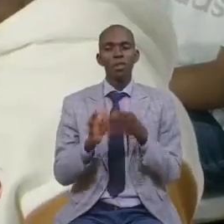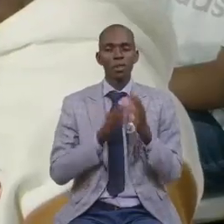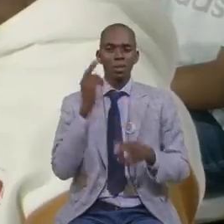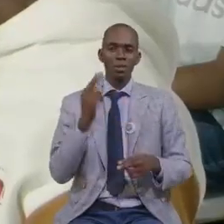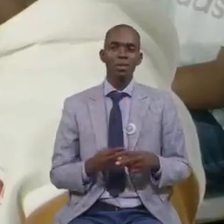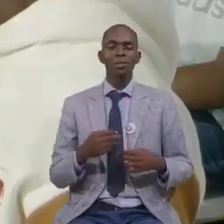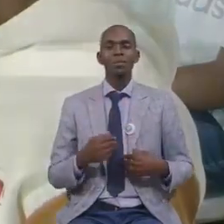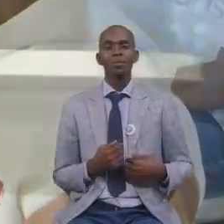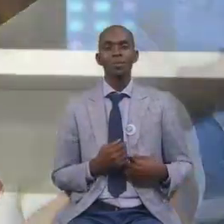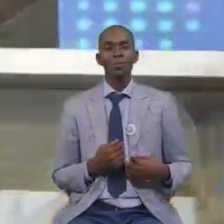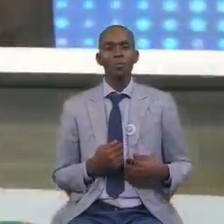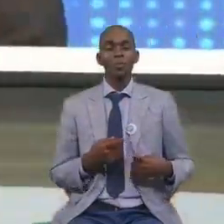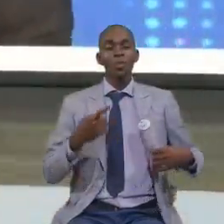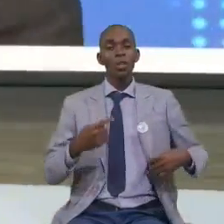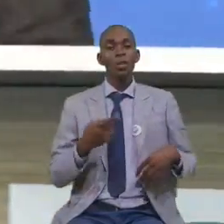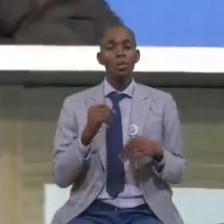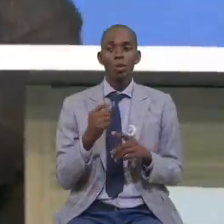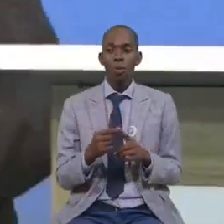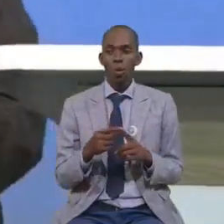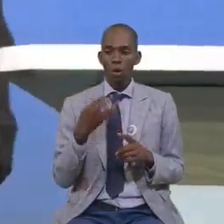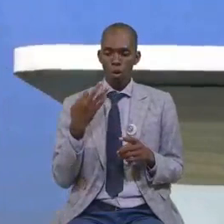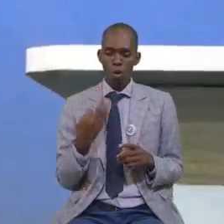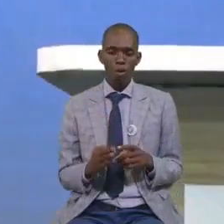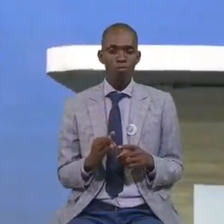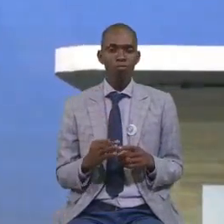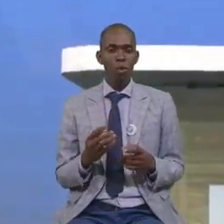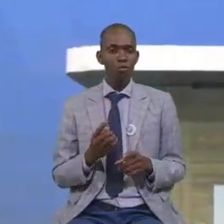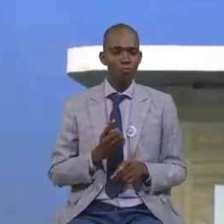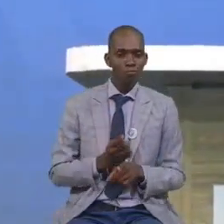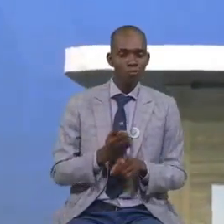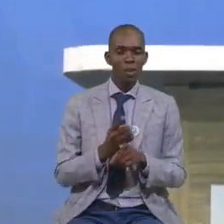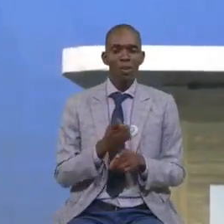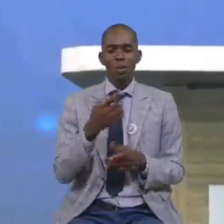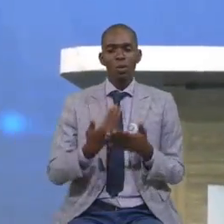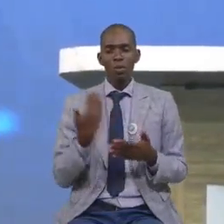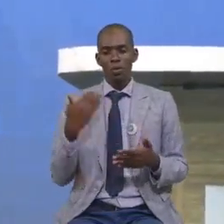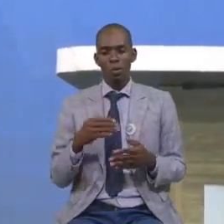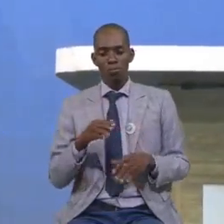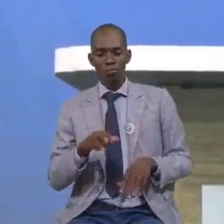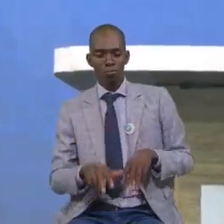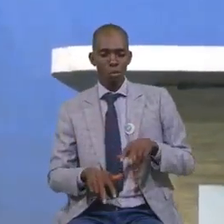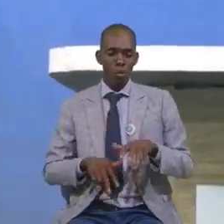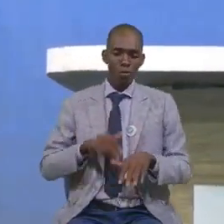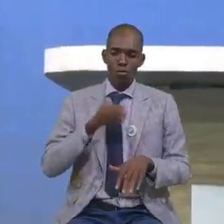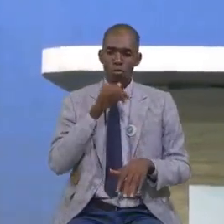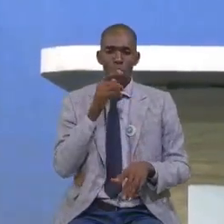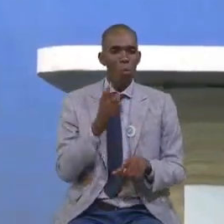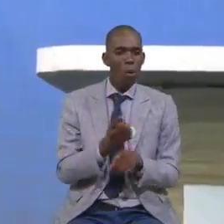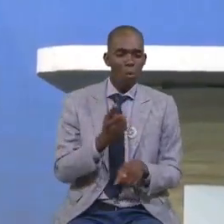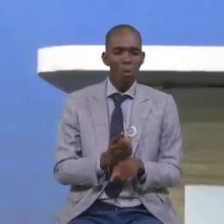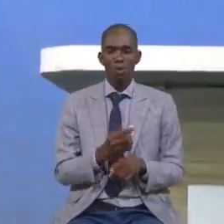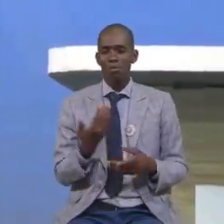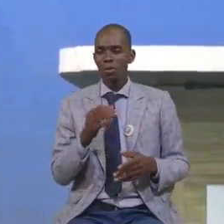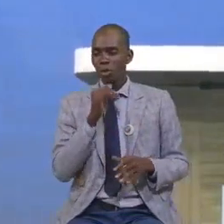The word of uprightness. You know, you've been wobbling and you couldn't walk straight, you couldn't